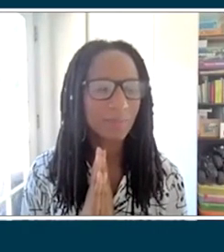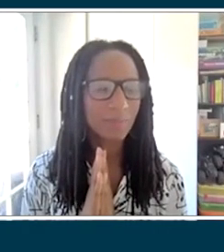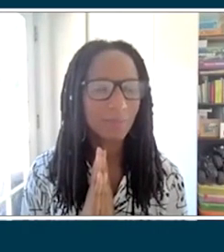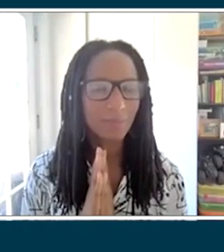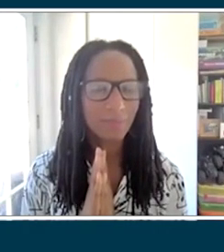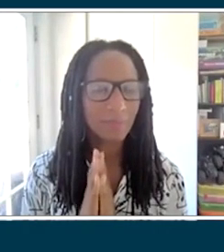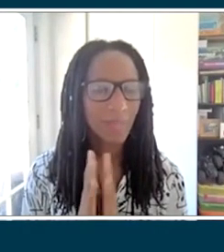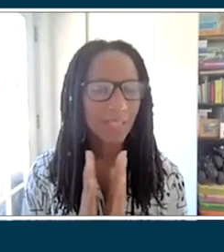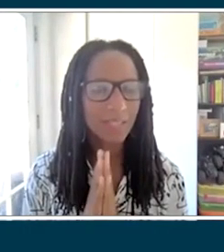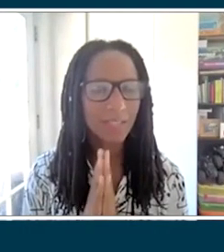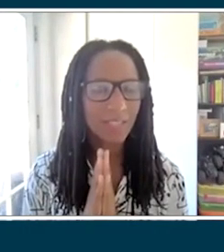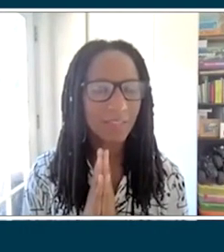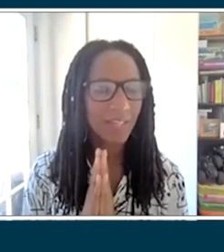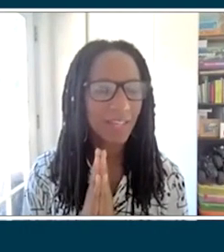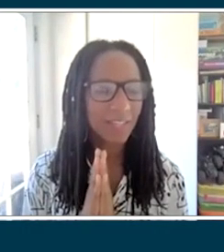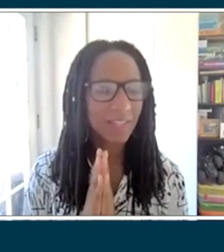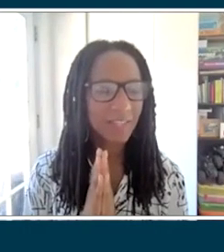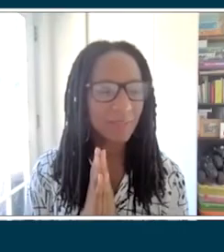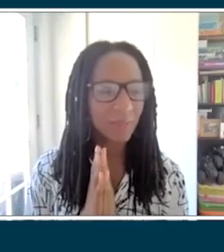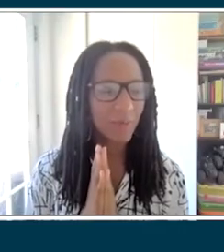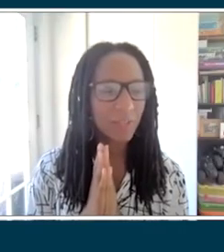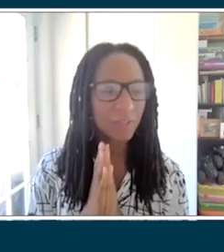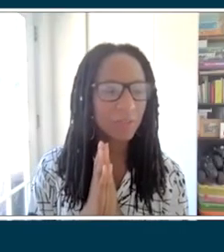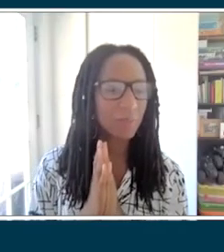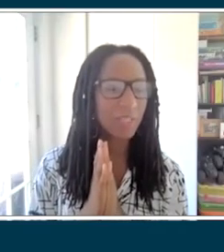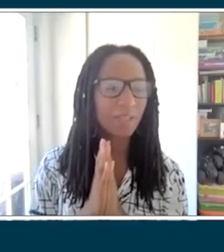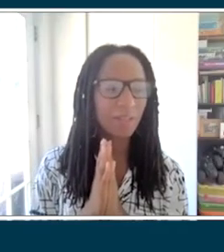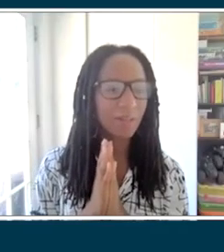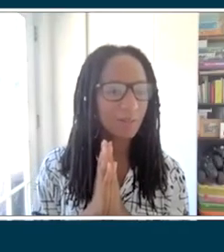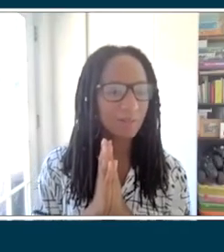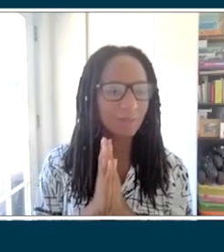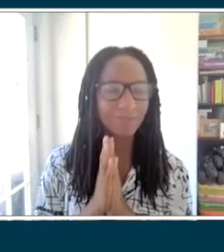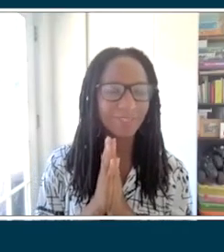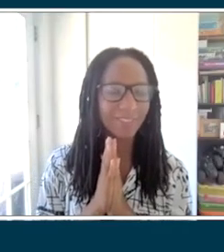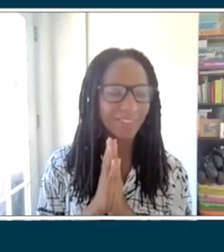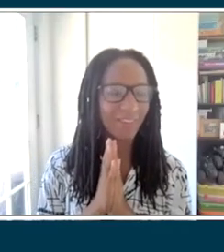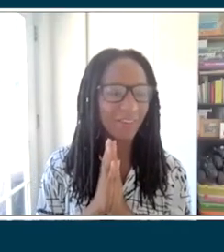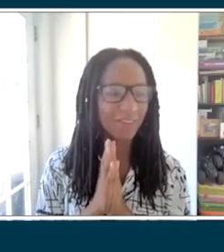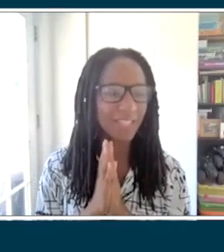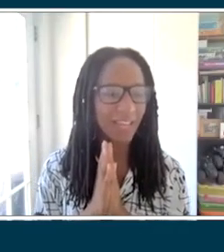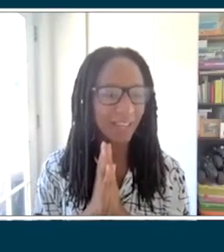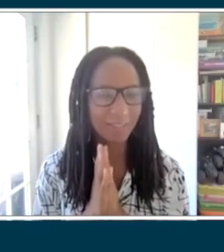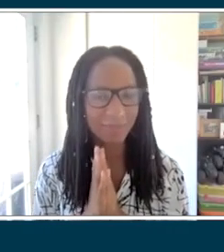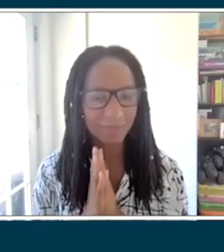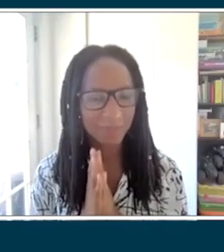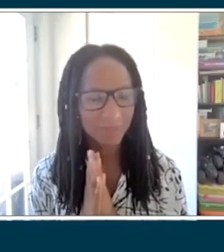Thanks, Laura. That was really great. Stephen, I could just watch you